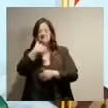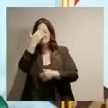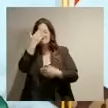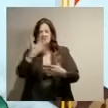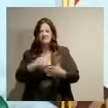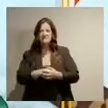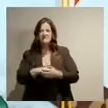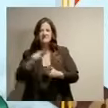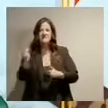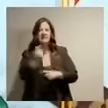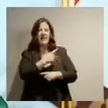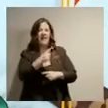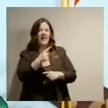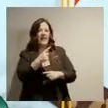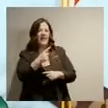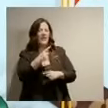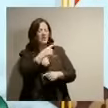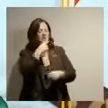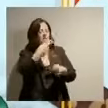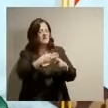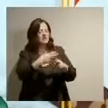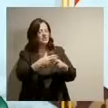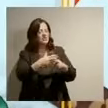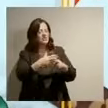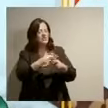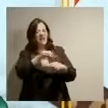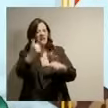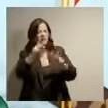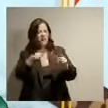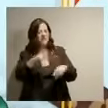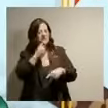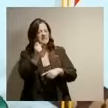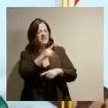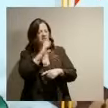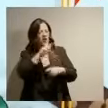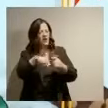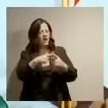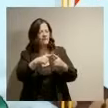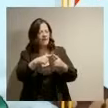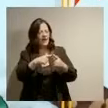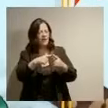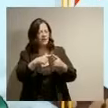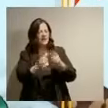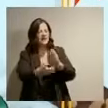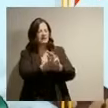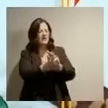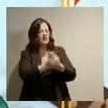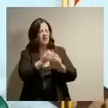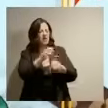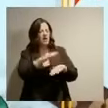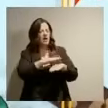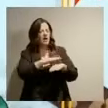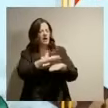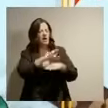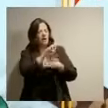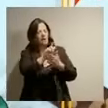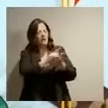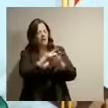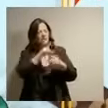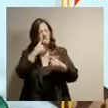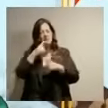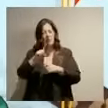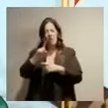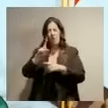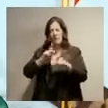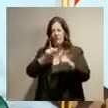Andrew Oxford from Bloomberg. You mentioned wanting a trailer bill on homeowner insurance. Yeah. Can you talk a little bit more about what you want to see in